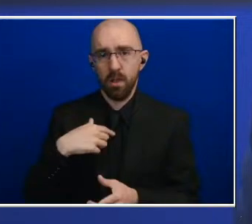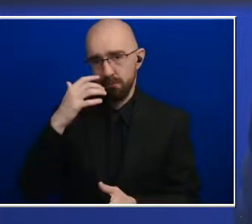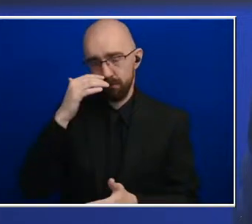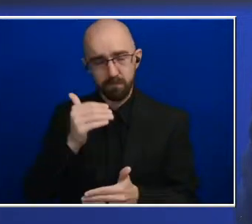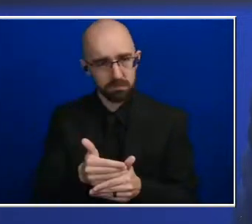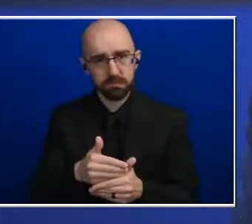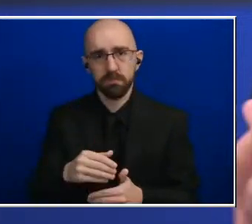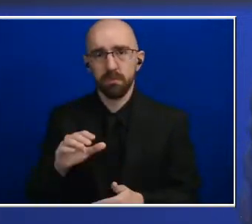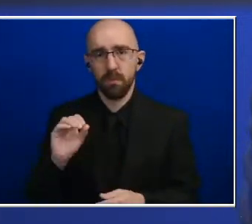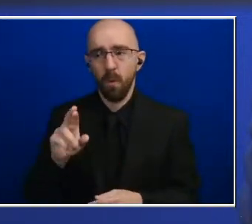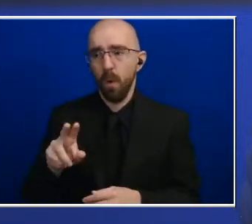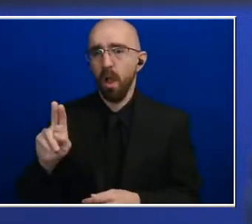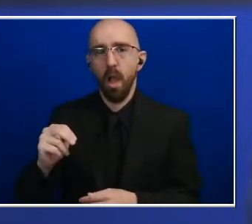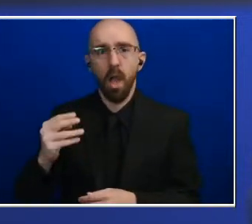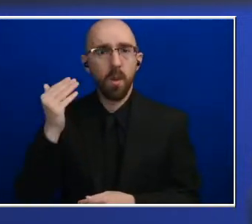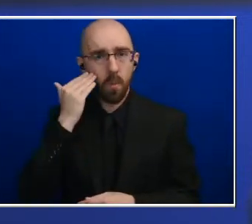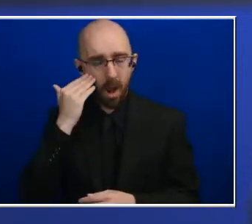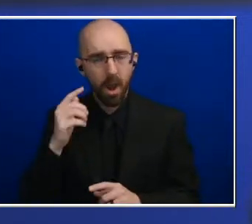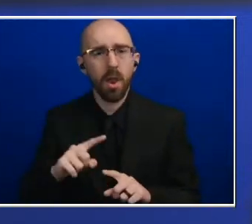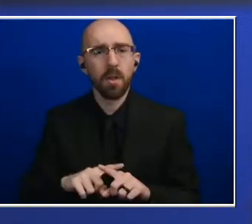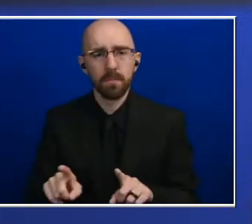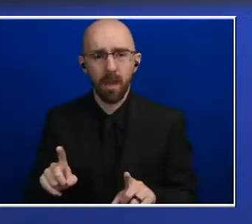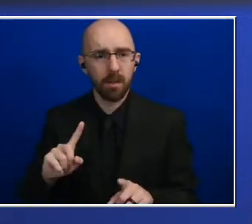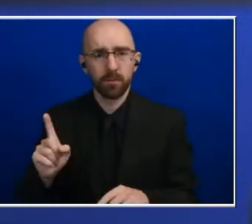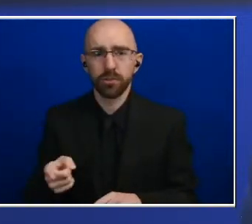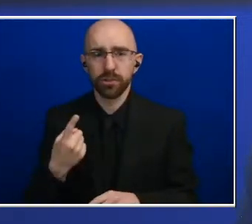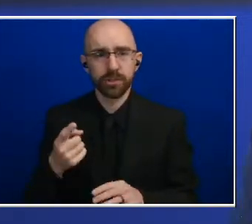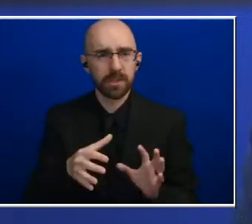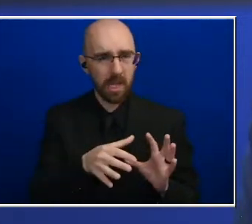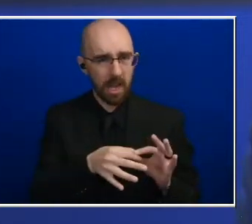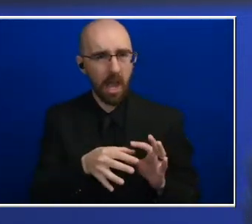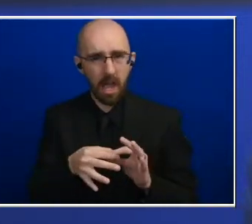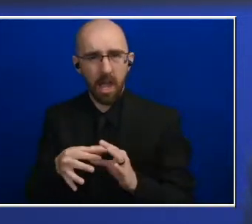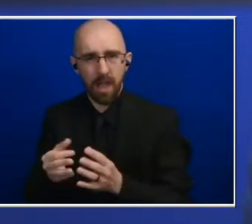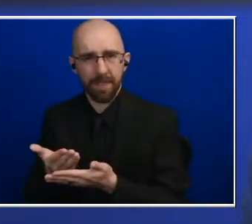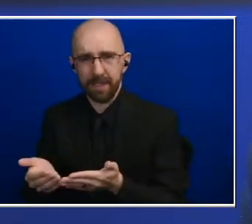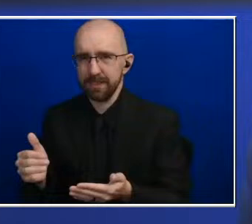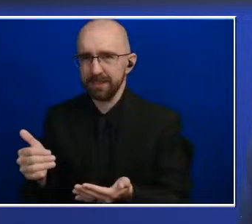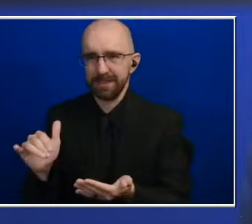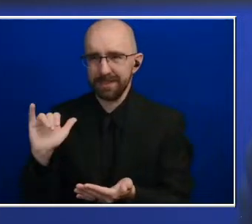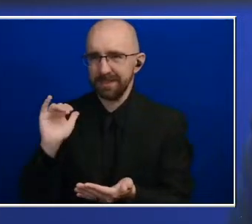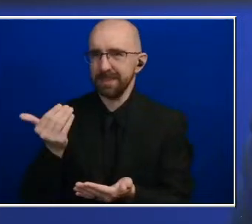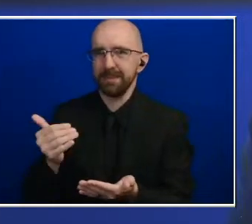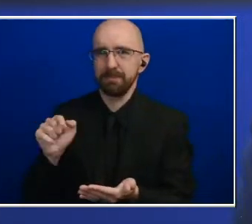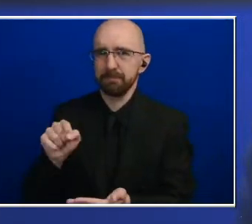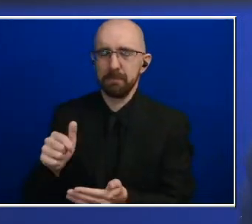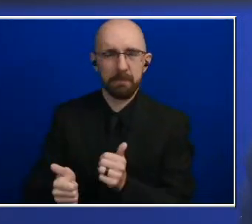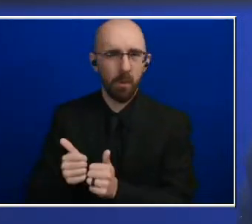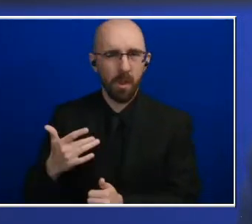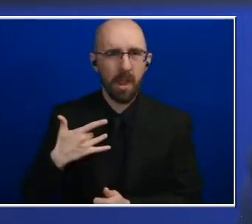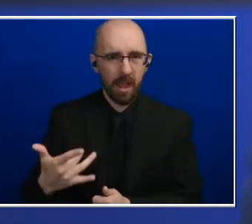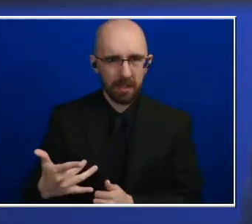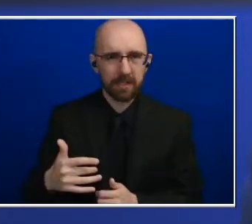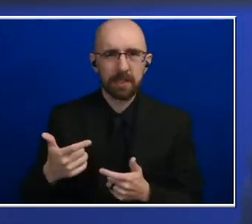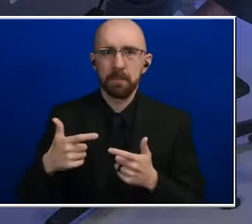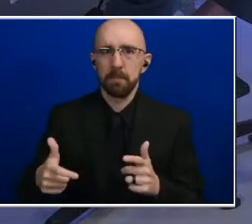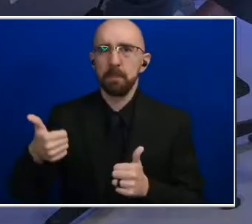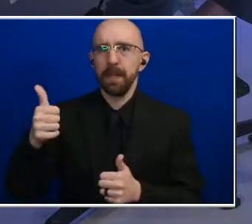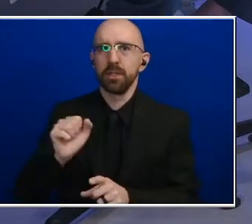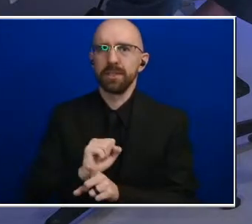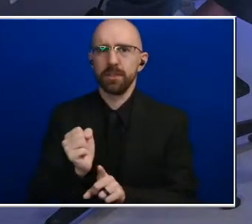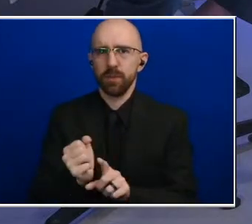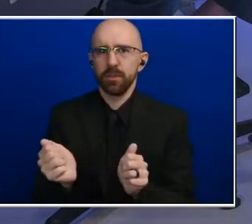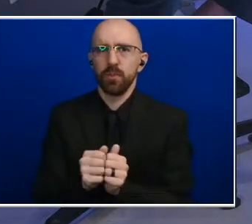But we were just tying things together, and that's the most likely this was a bigger incident of that. Okay, so when we